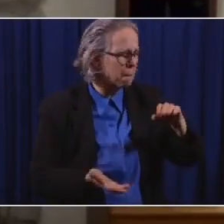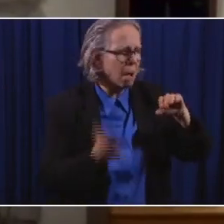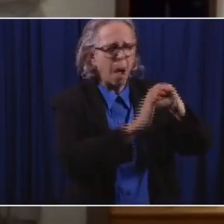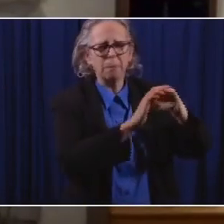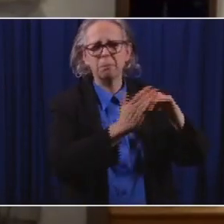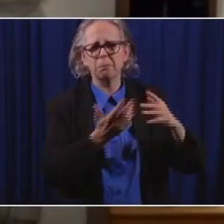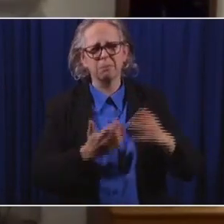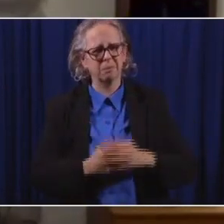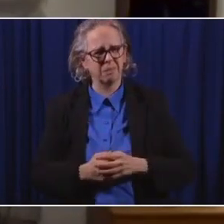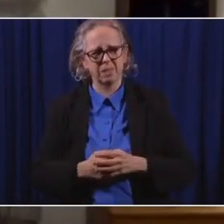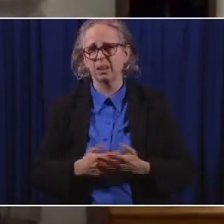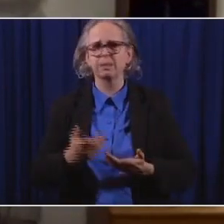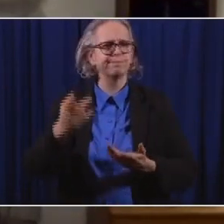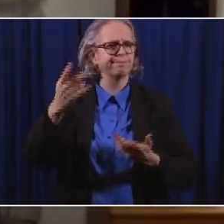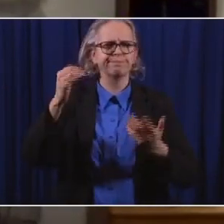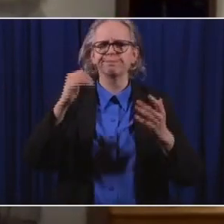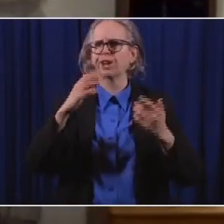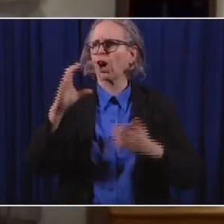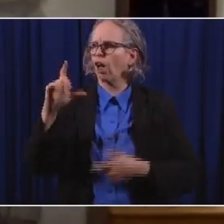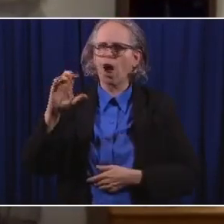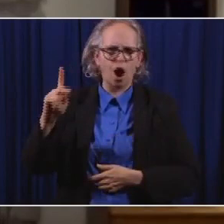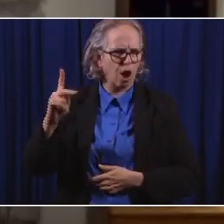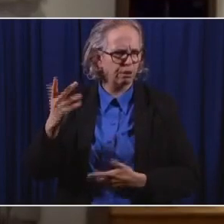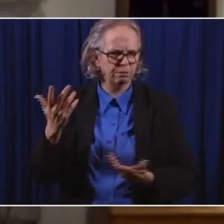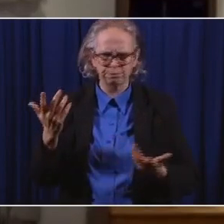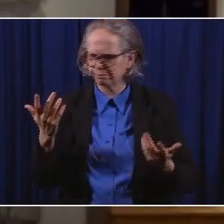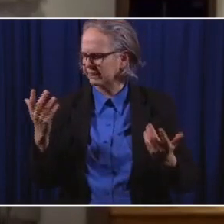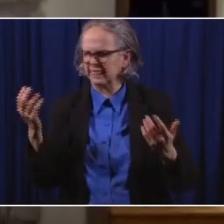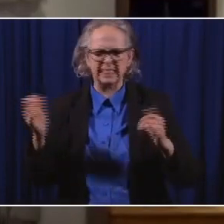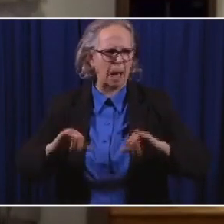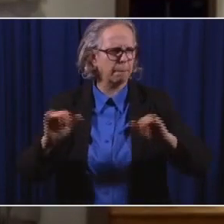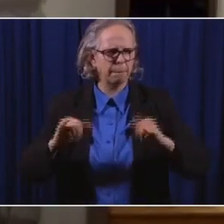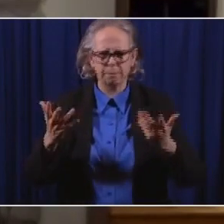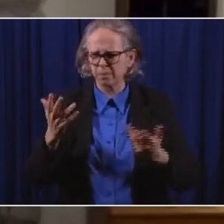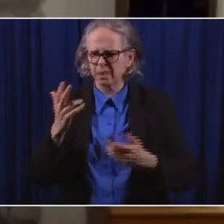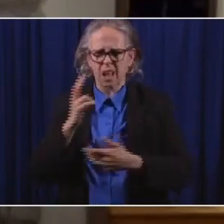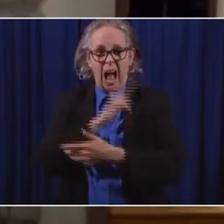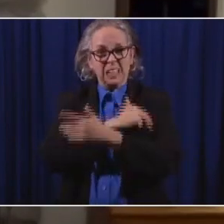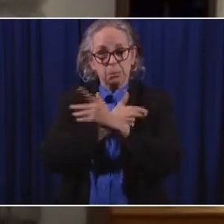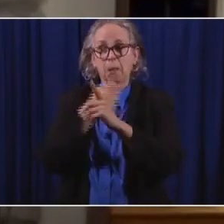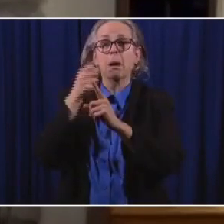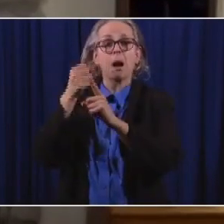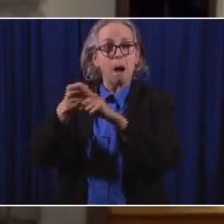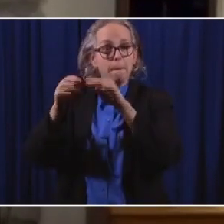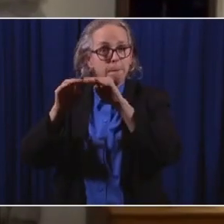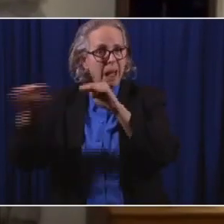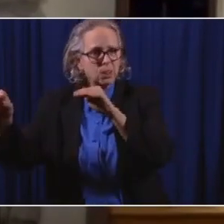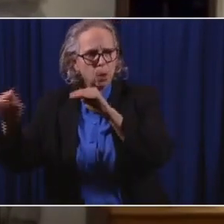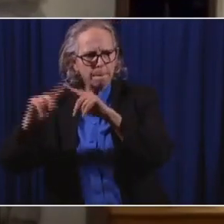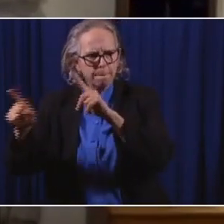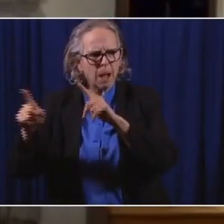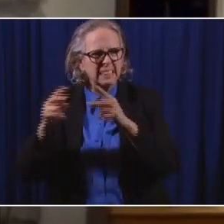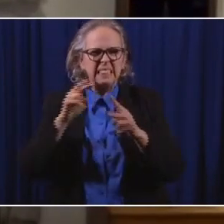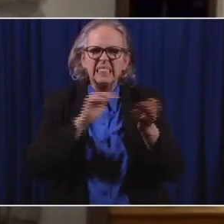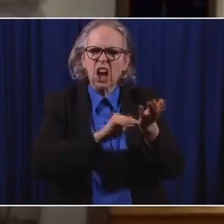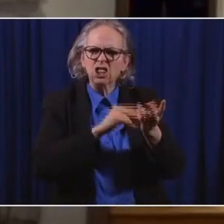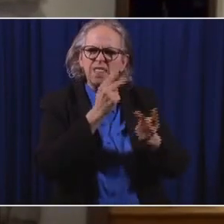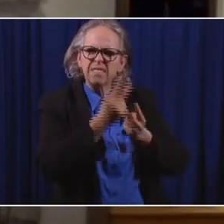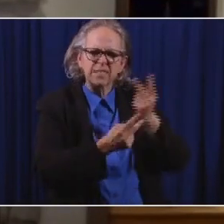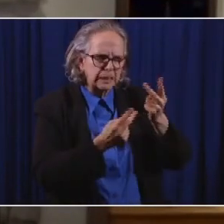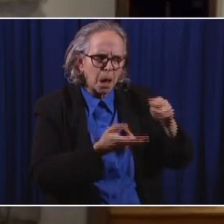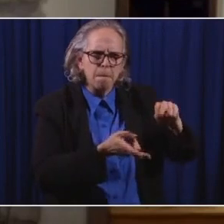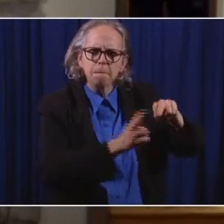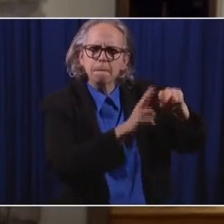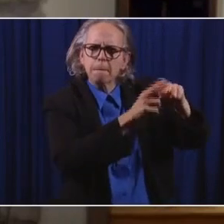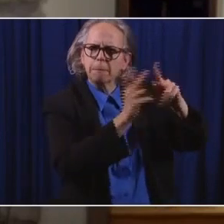elevated level. Outpatient visits are still high. In Hamilton County, outpatient visits and hospital admissions are at an elevated